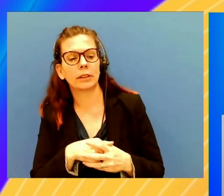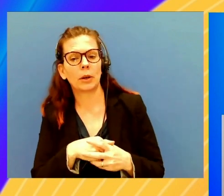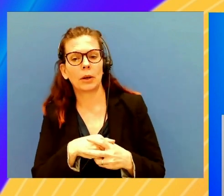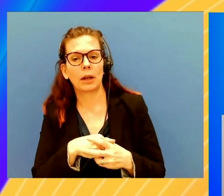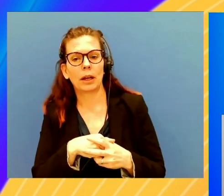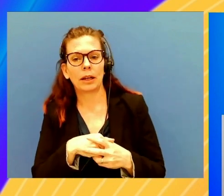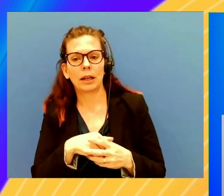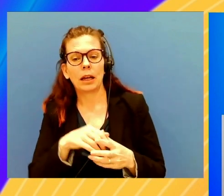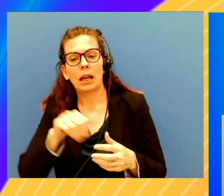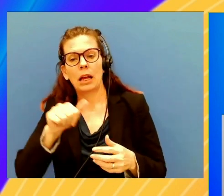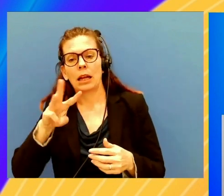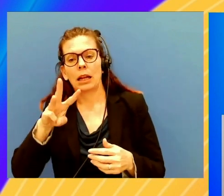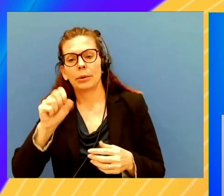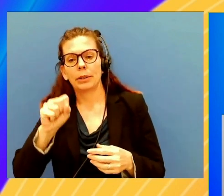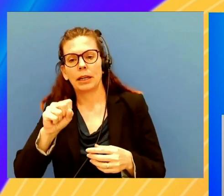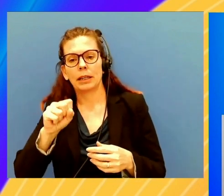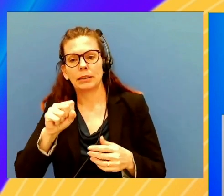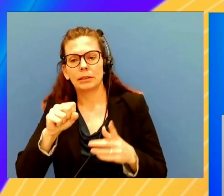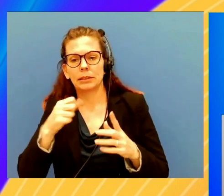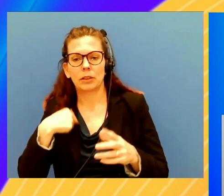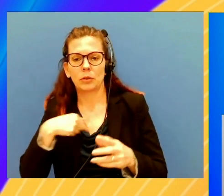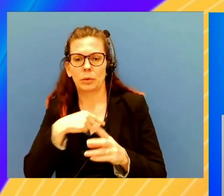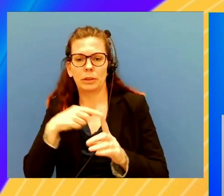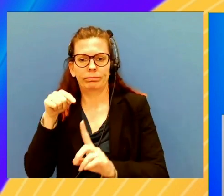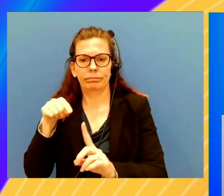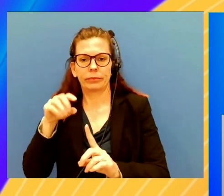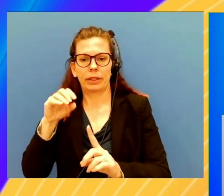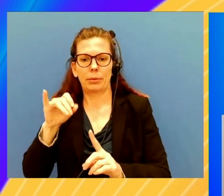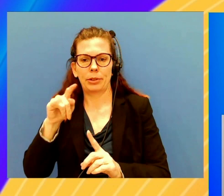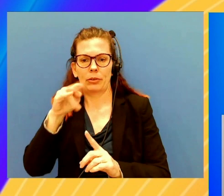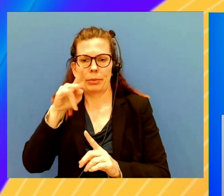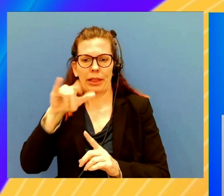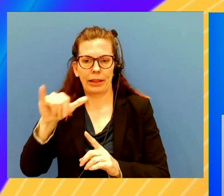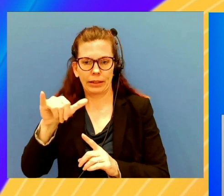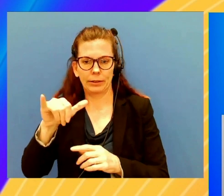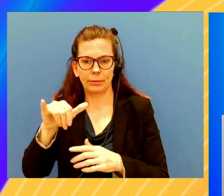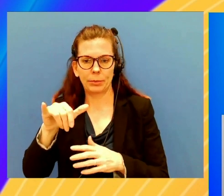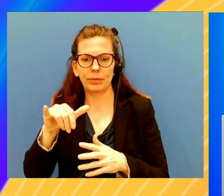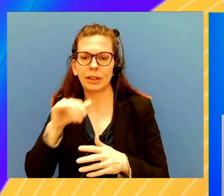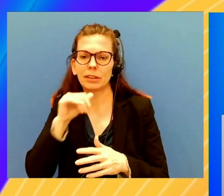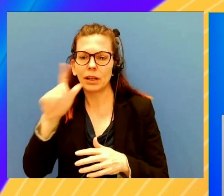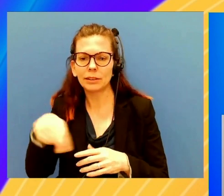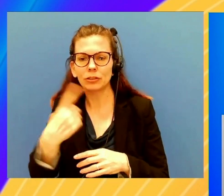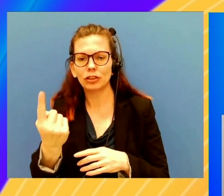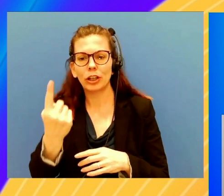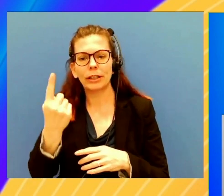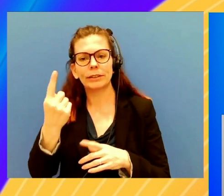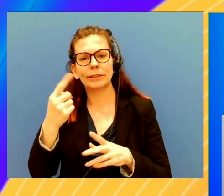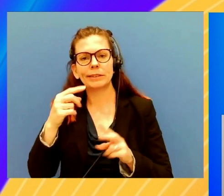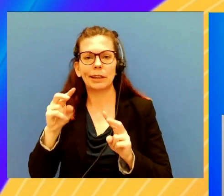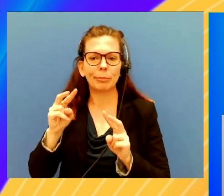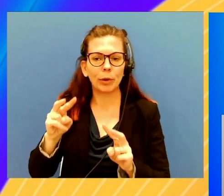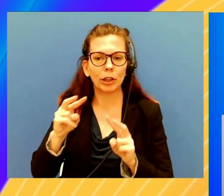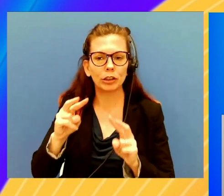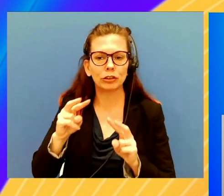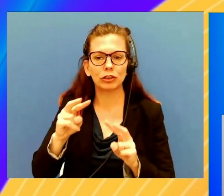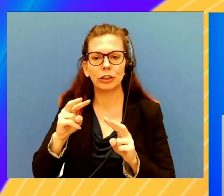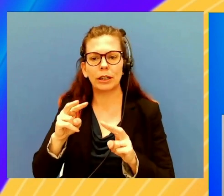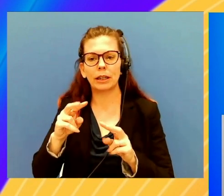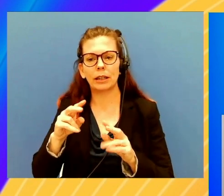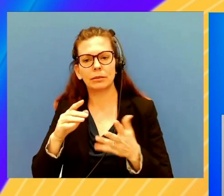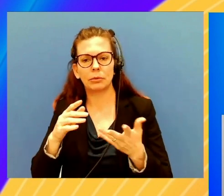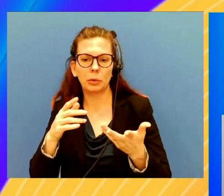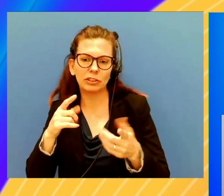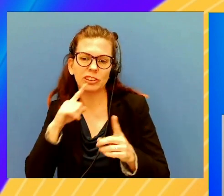at AWS, we think of observability not just as like monitoring and alerting, which might be kind of